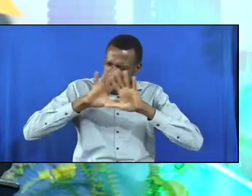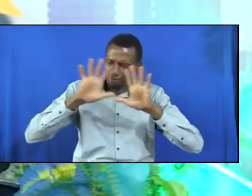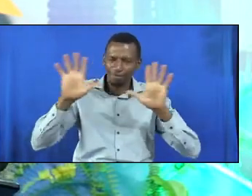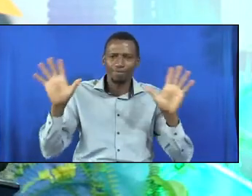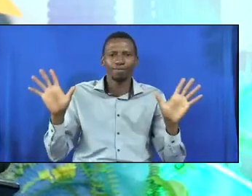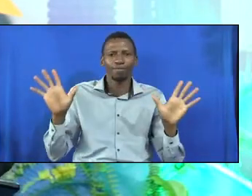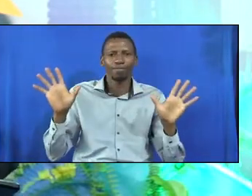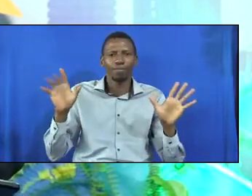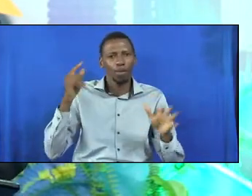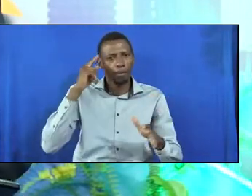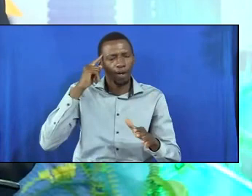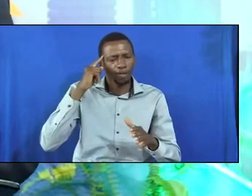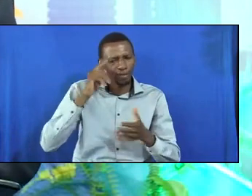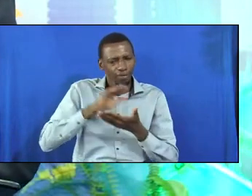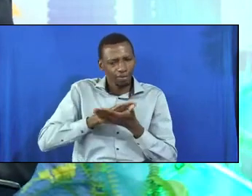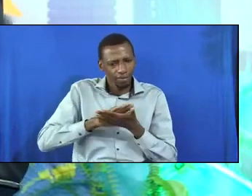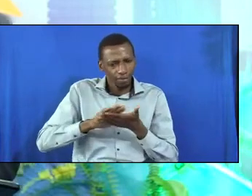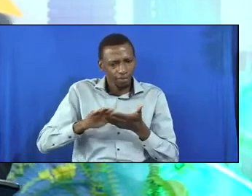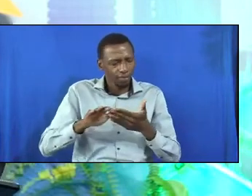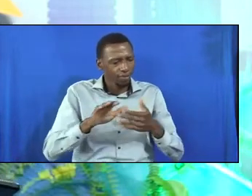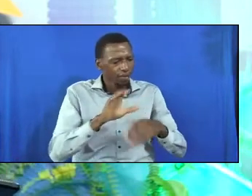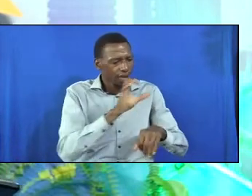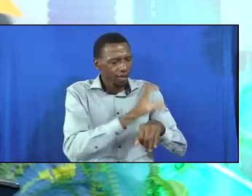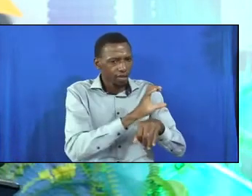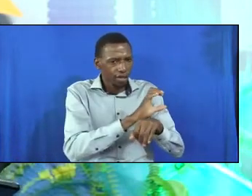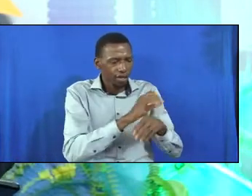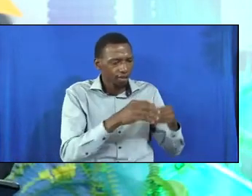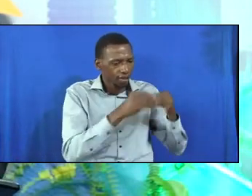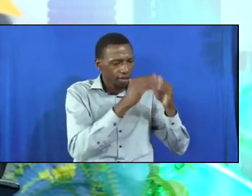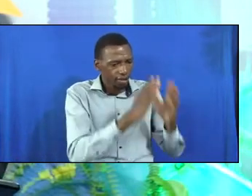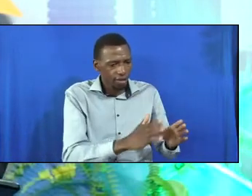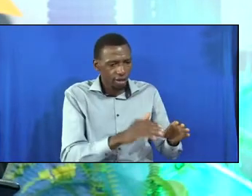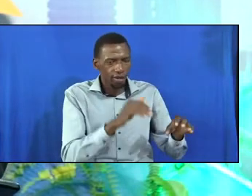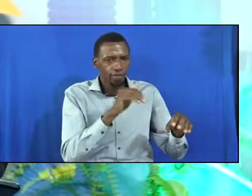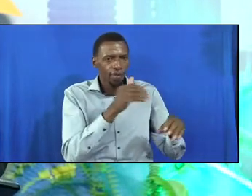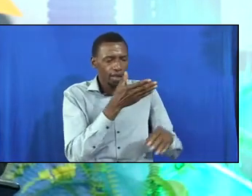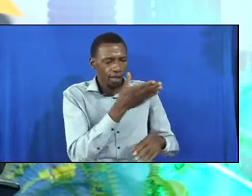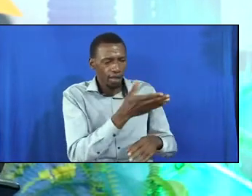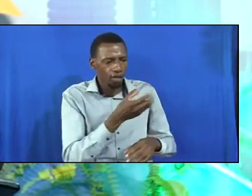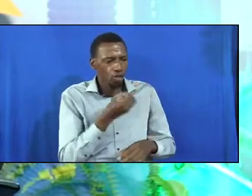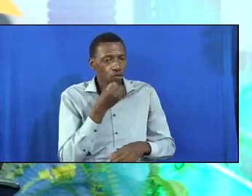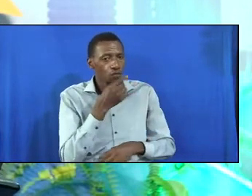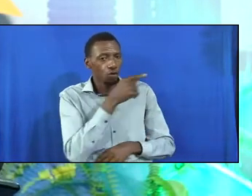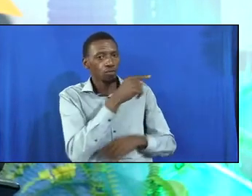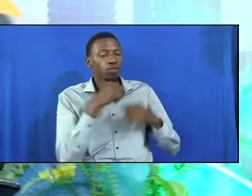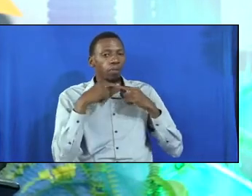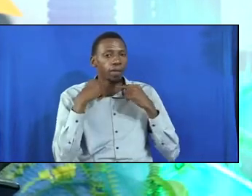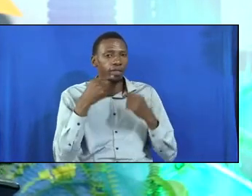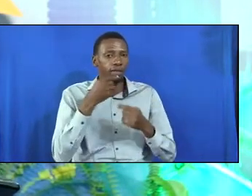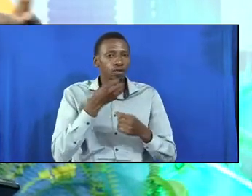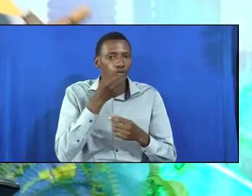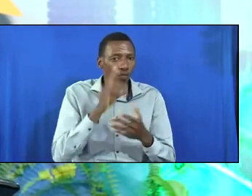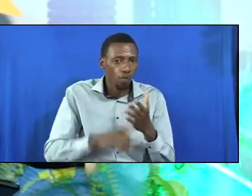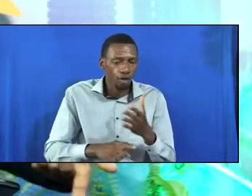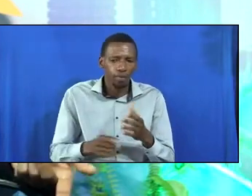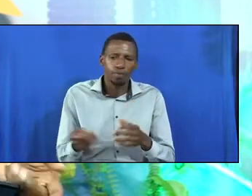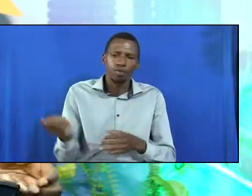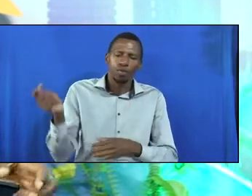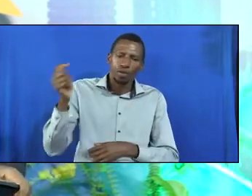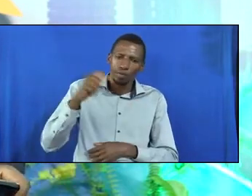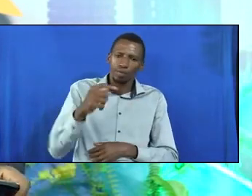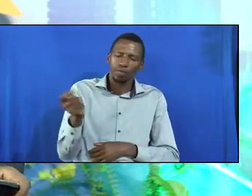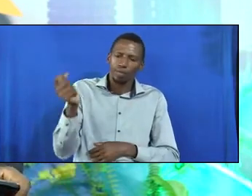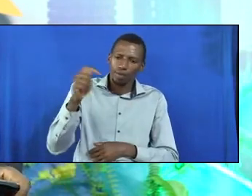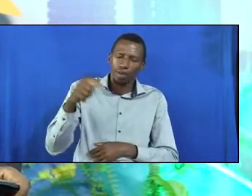sober, and the church leader told me, at the division level, told me, he attends church. That time he was a